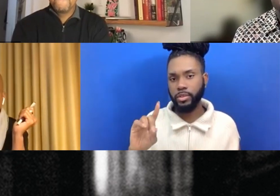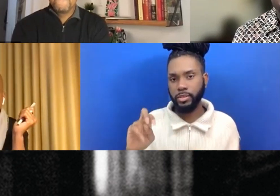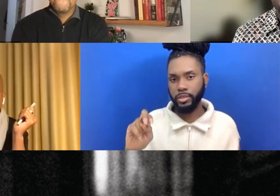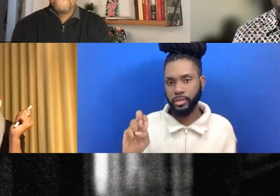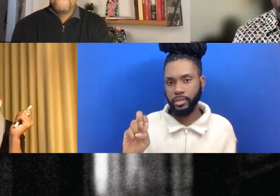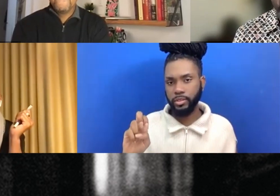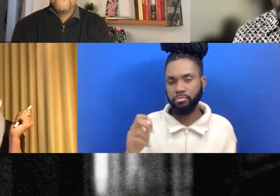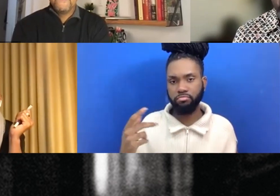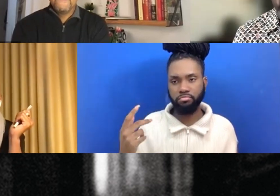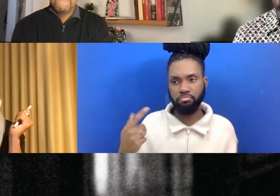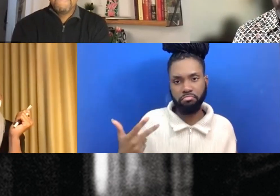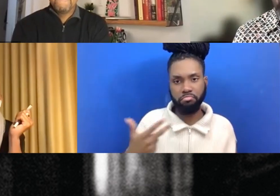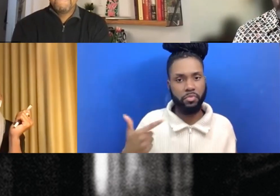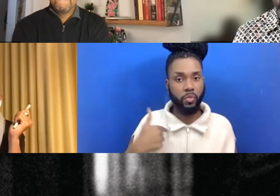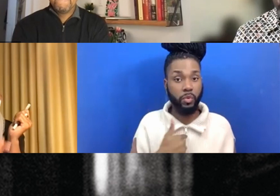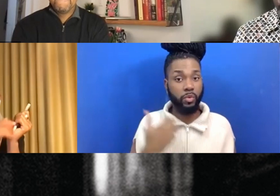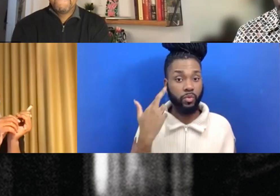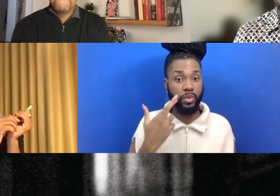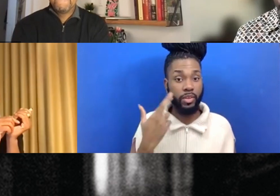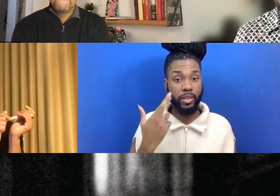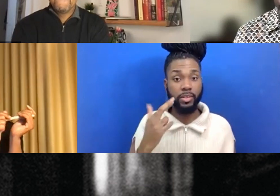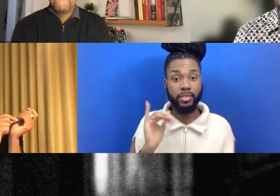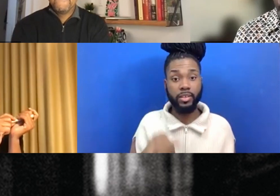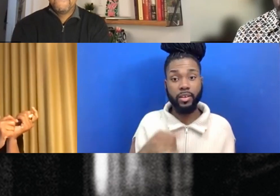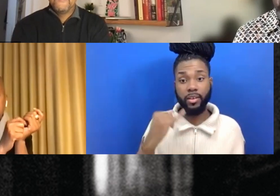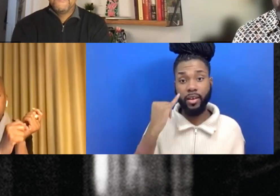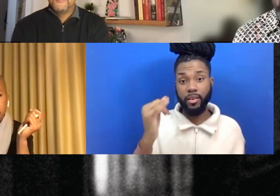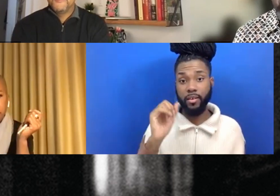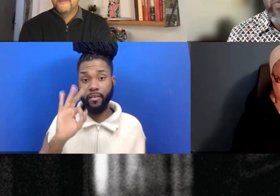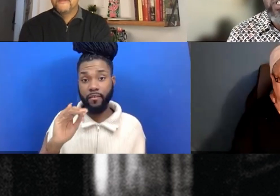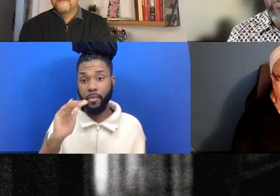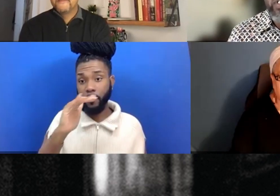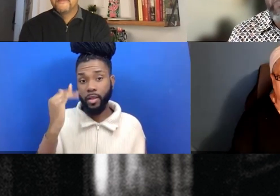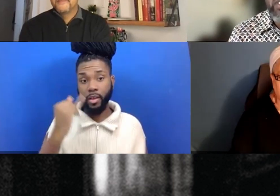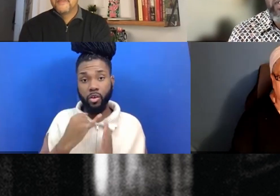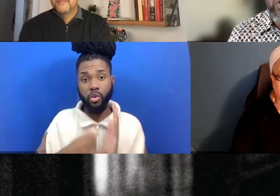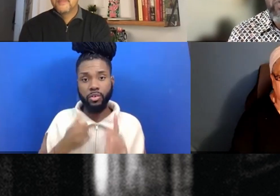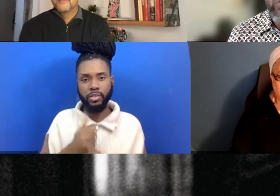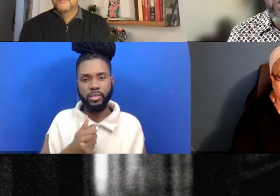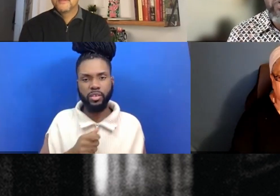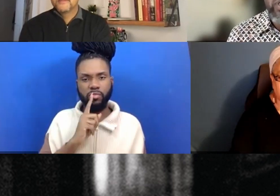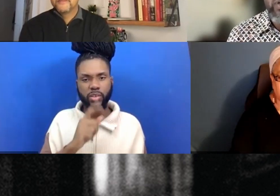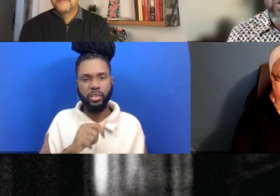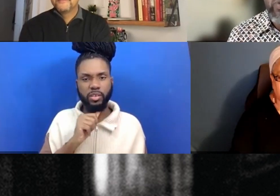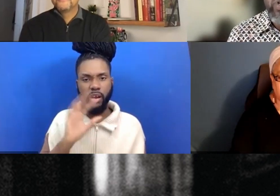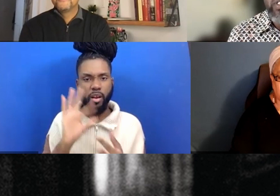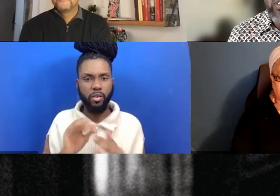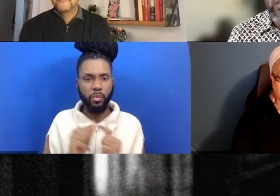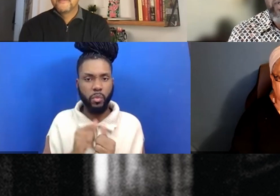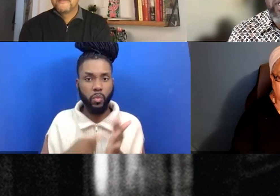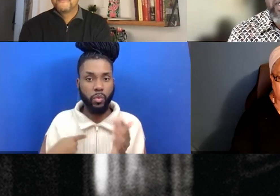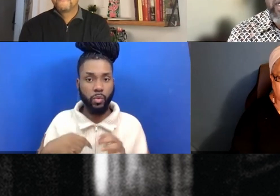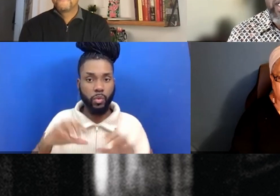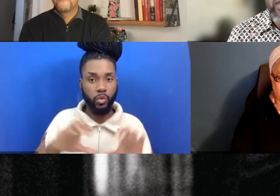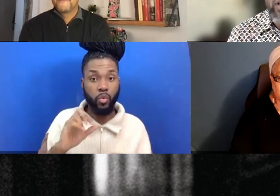we weren't necessarily, that the category, the idea of Black art wasn't really speaking to what we were doing or what we wanted to